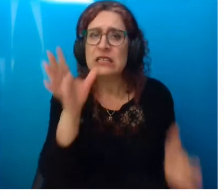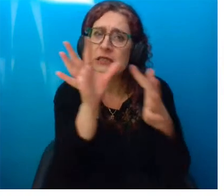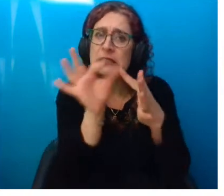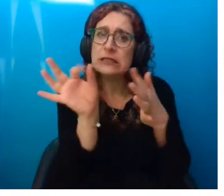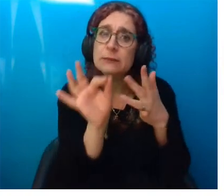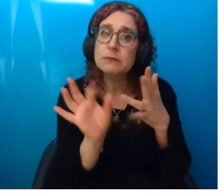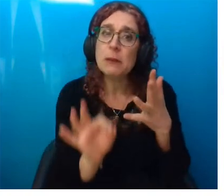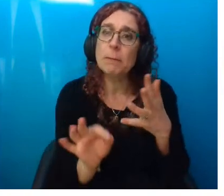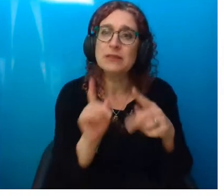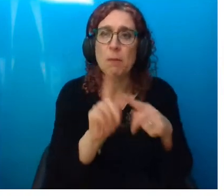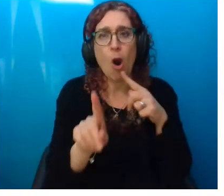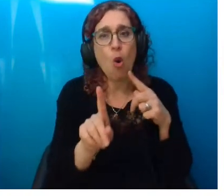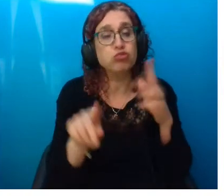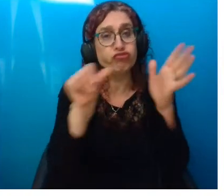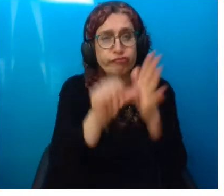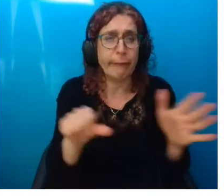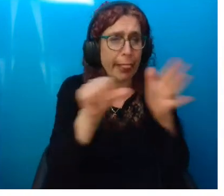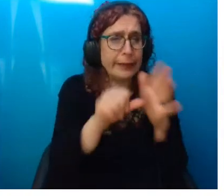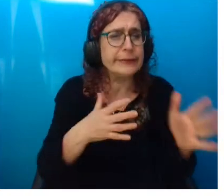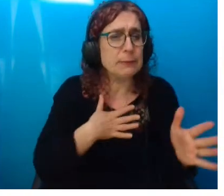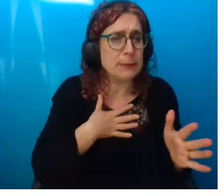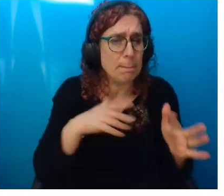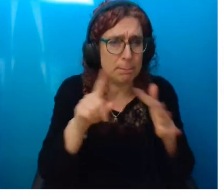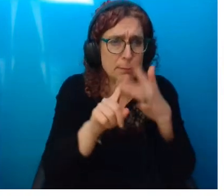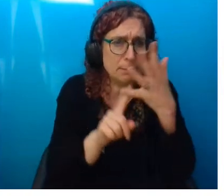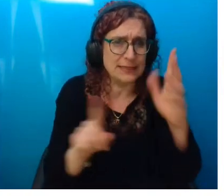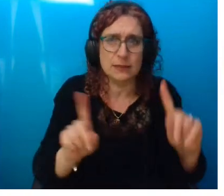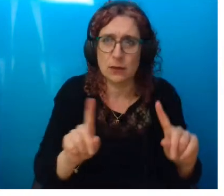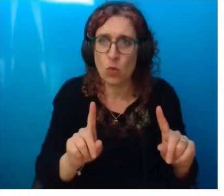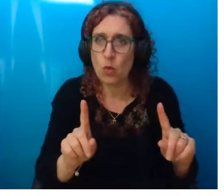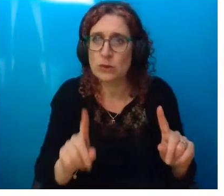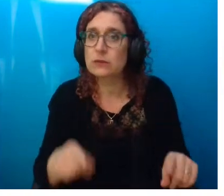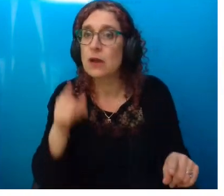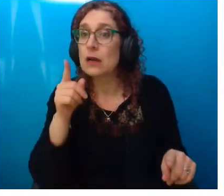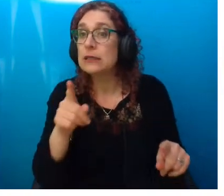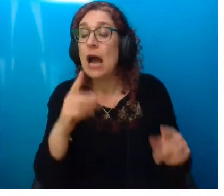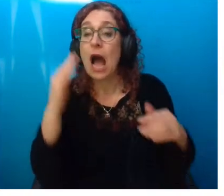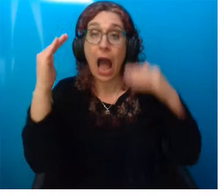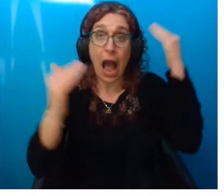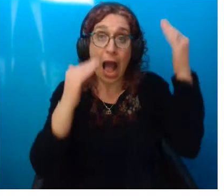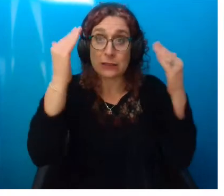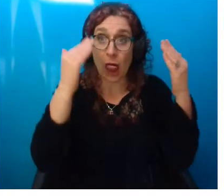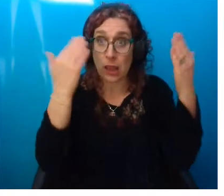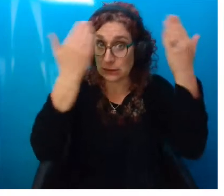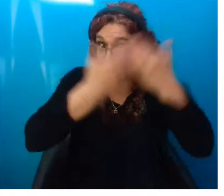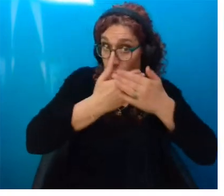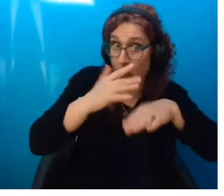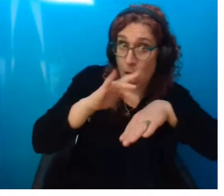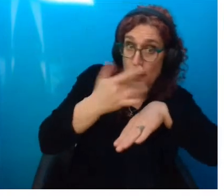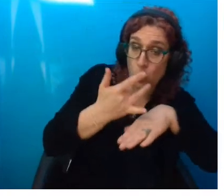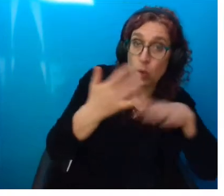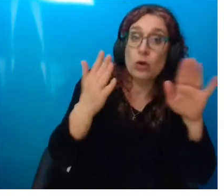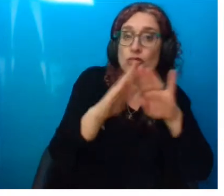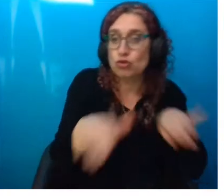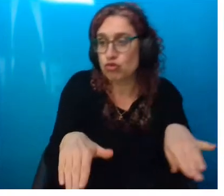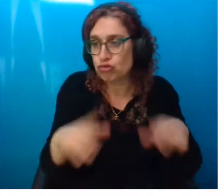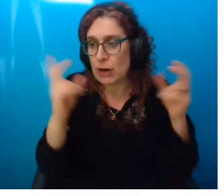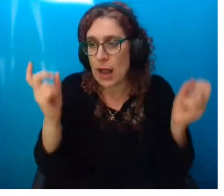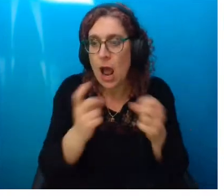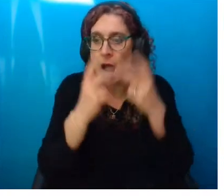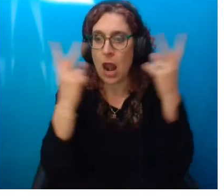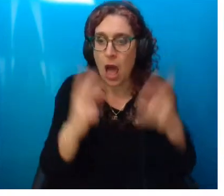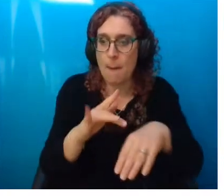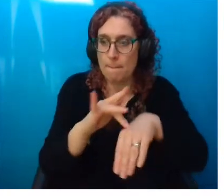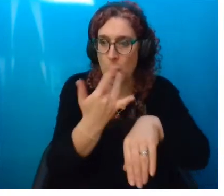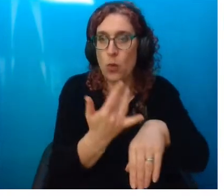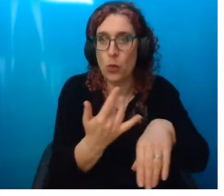troublesome symptoms? Well, both in adults, the dark blue, and children, the light blue, nasal congestion is the biggest problem that people